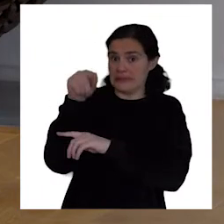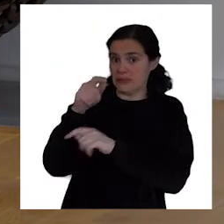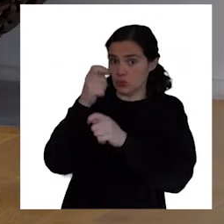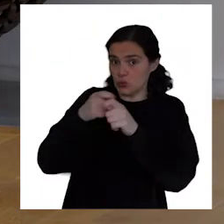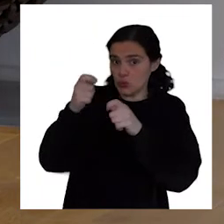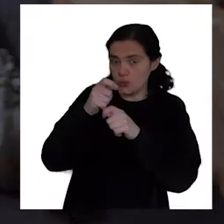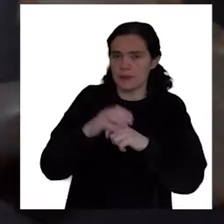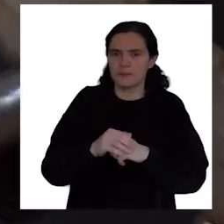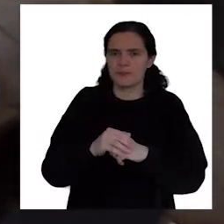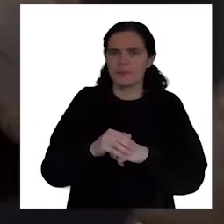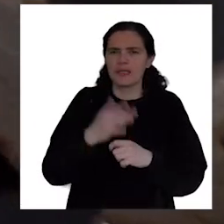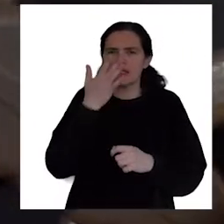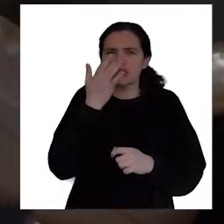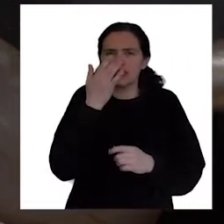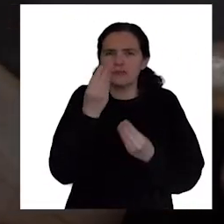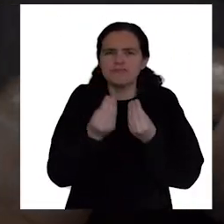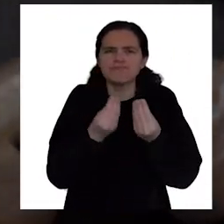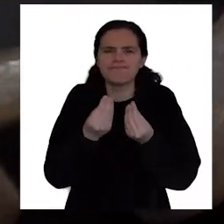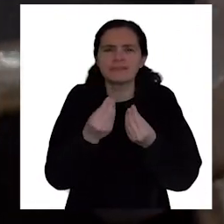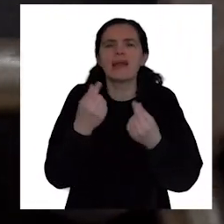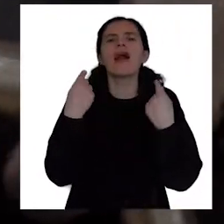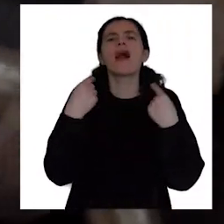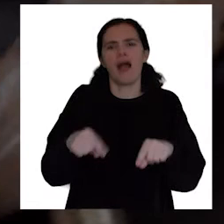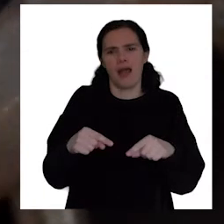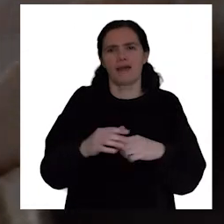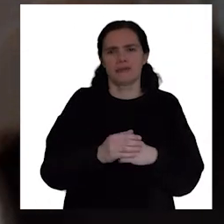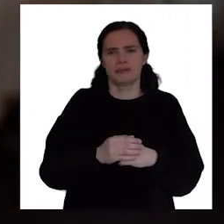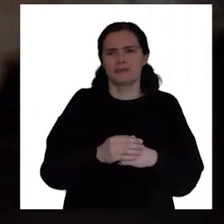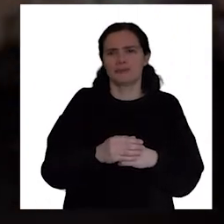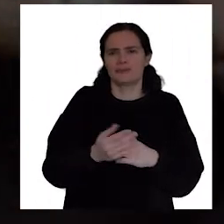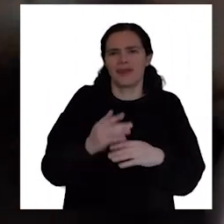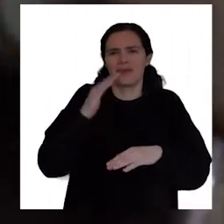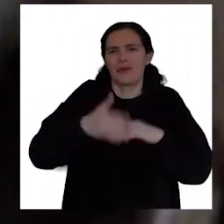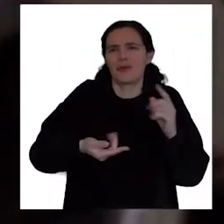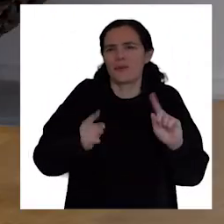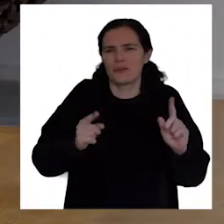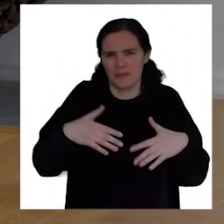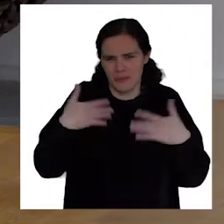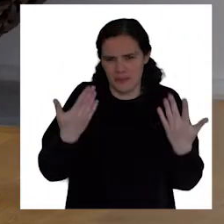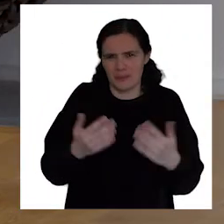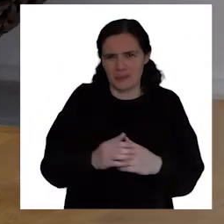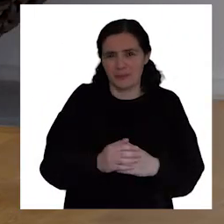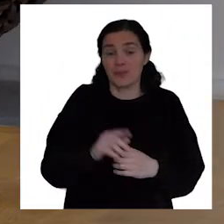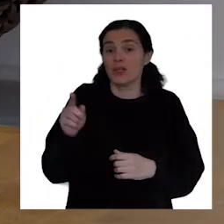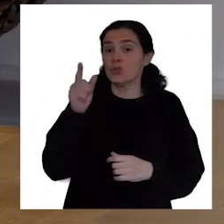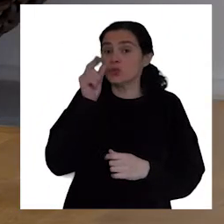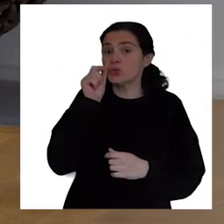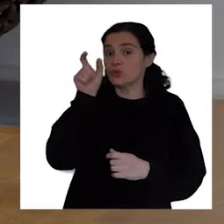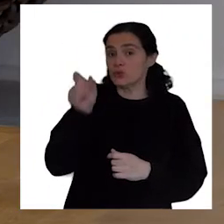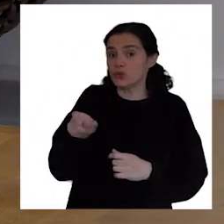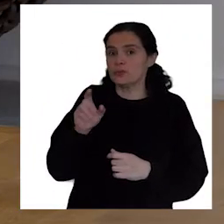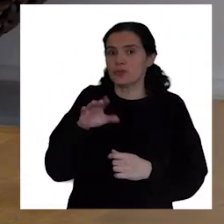object, this sculpture, this black texture is there. It's not, again, by chance that Jafa